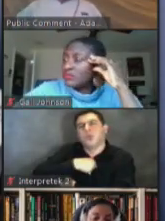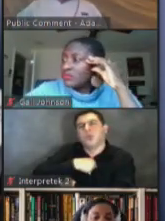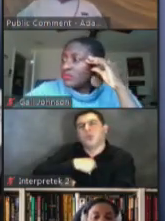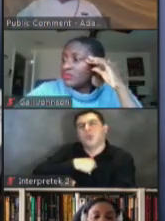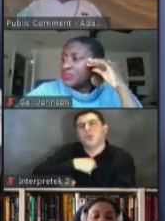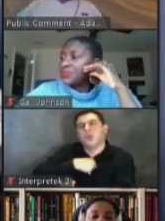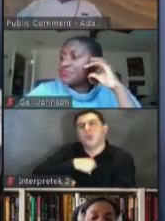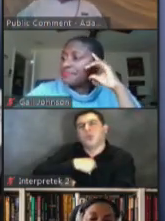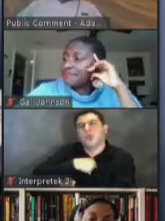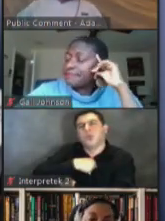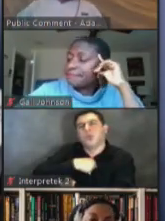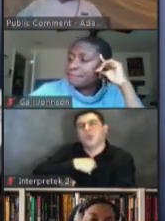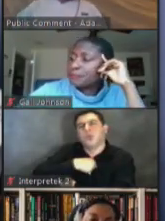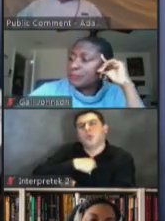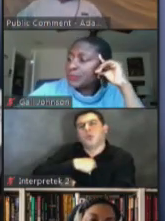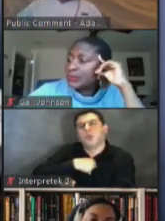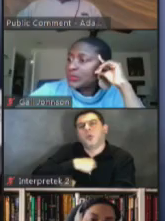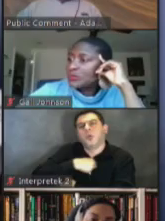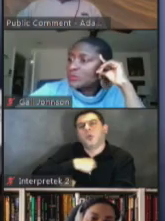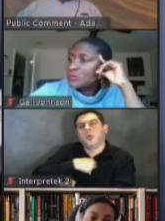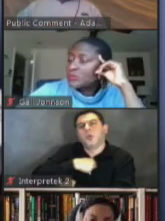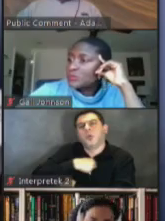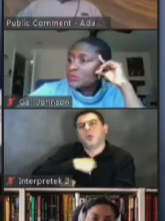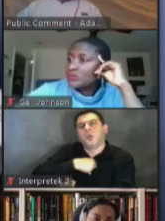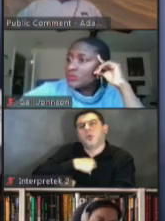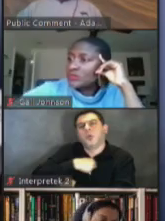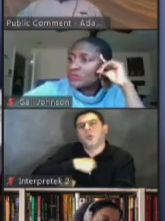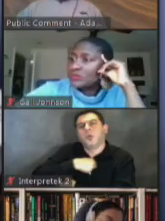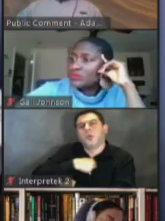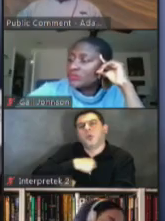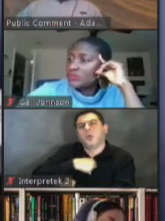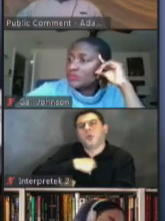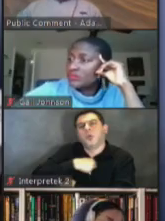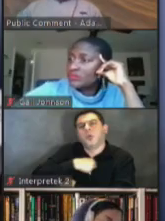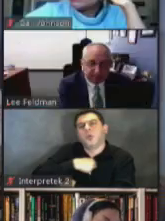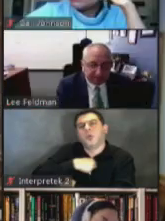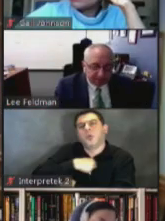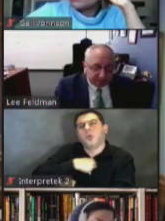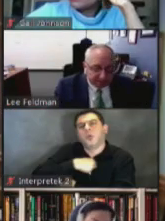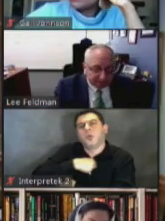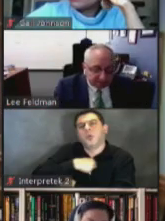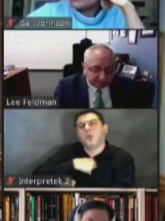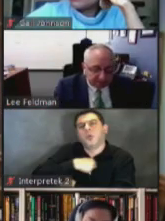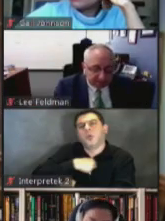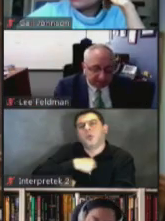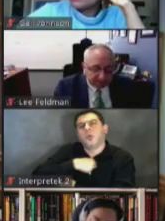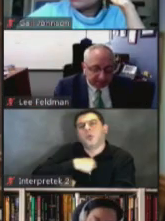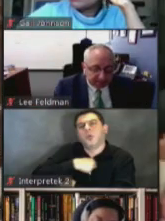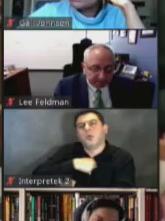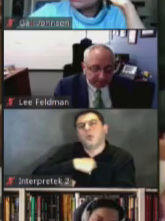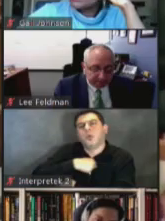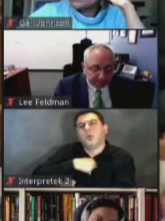and April 1st when you return. All right, thank you. So we can change the motion